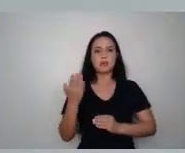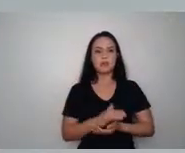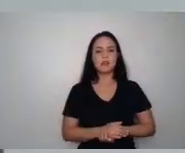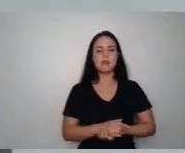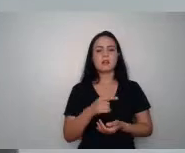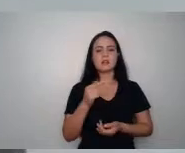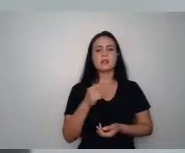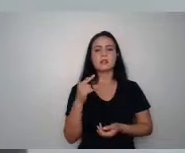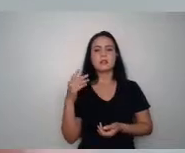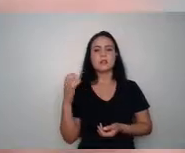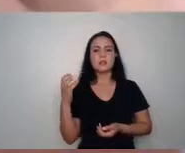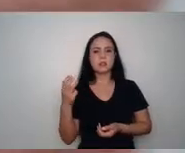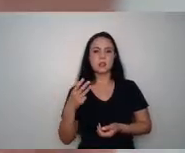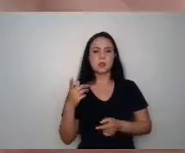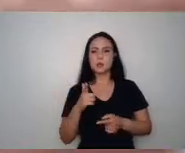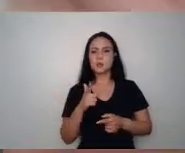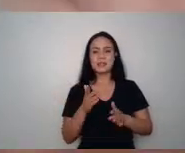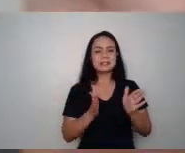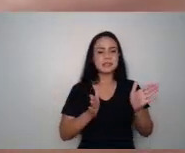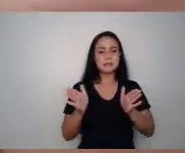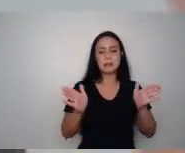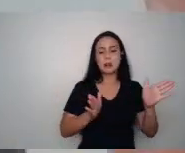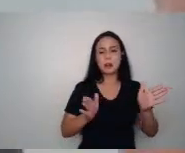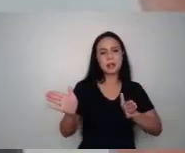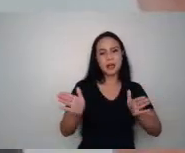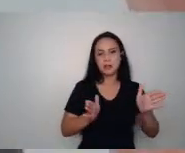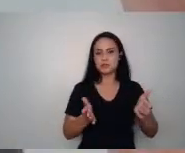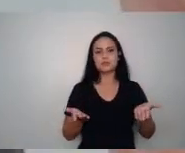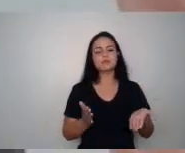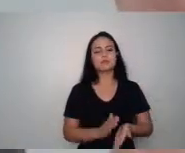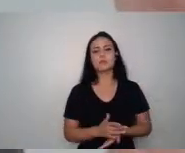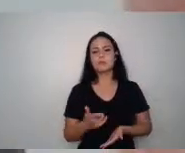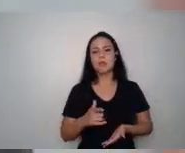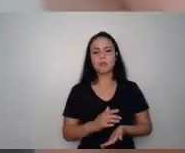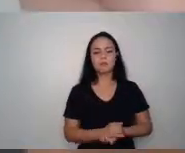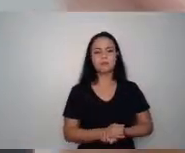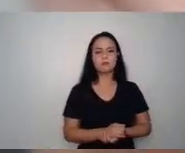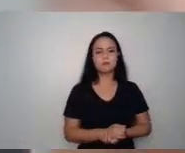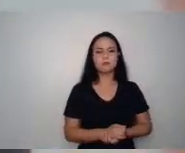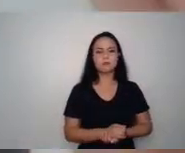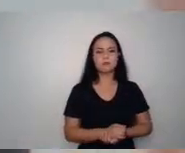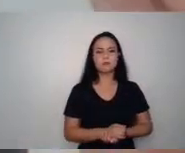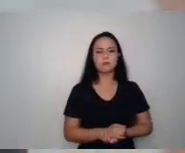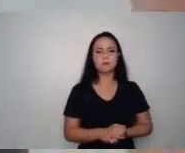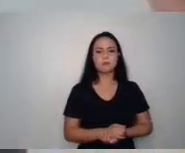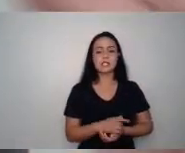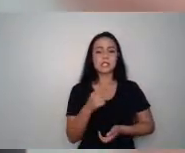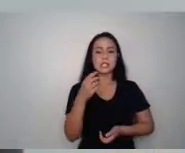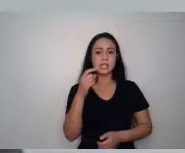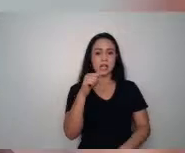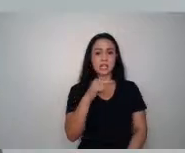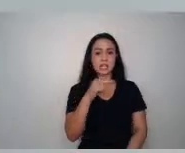library, 70%, 73% don't have accessibility. 73% não tem quadra